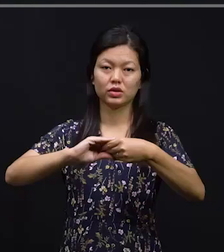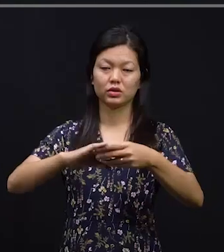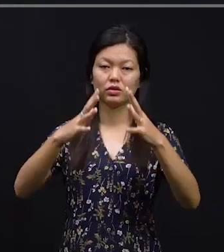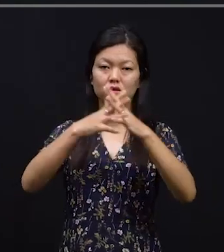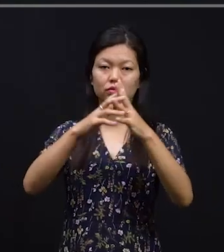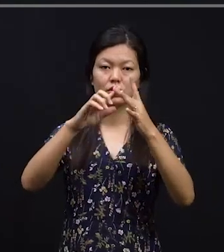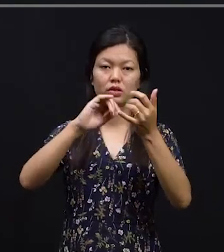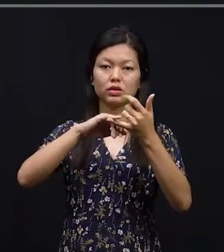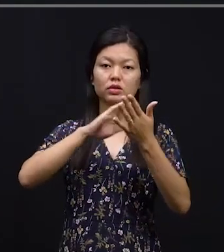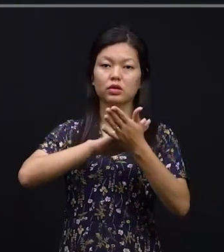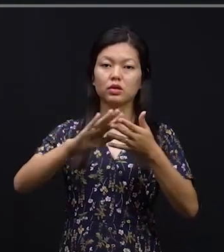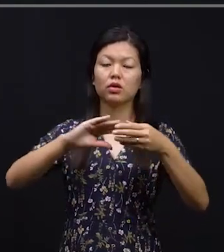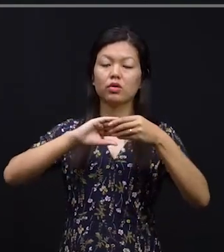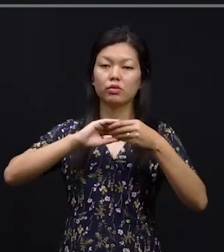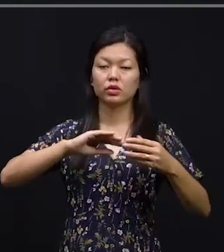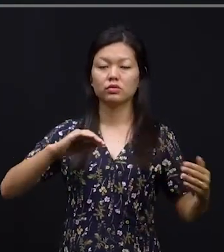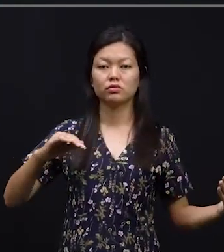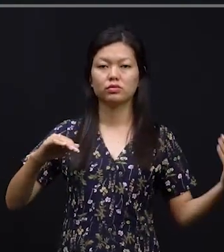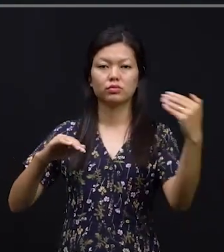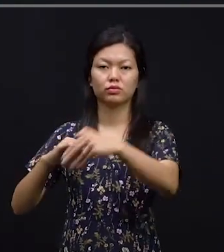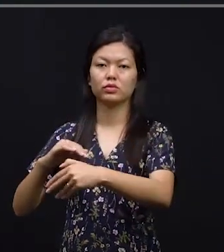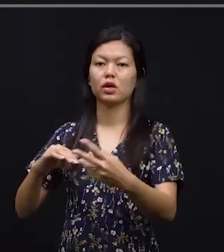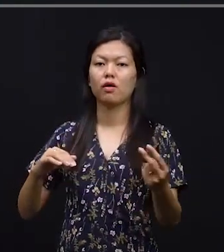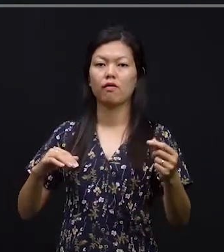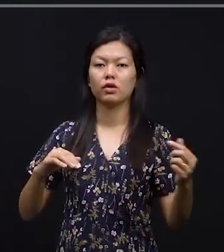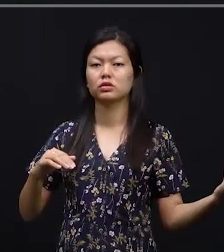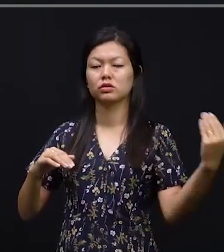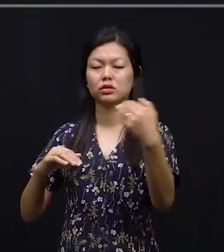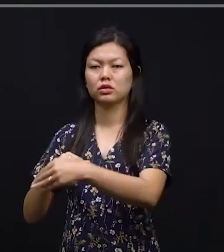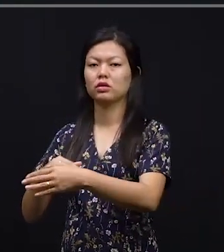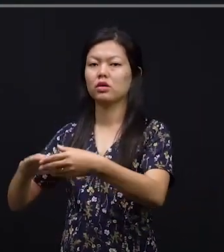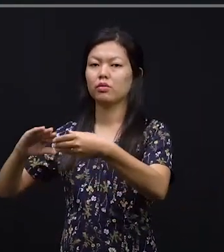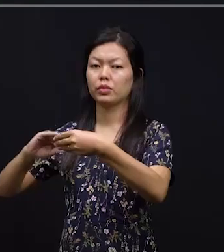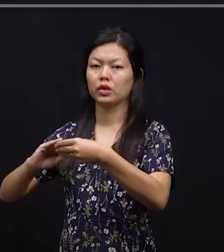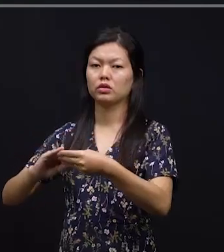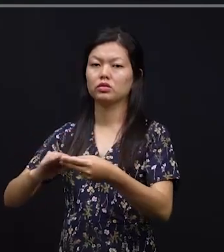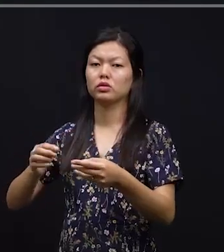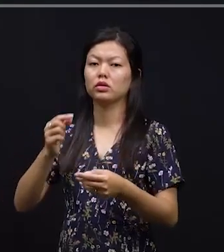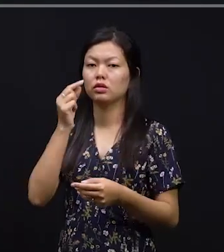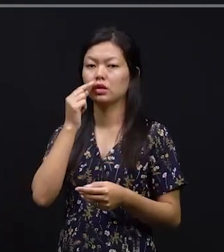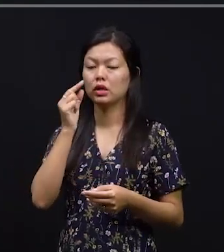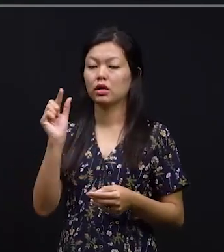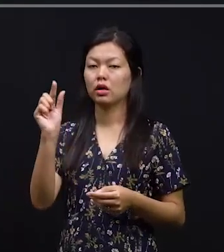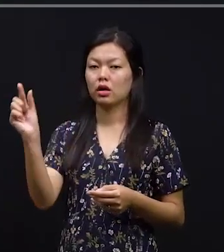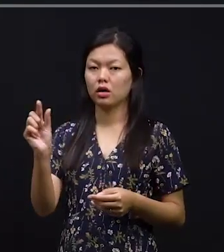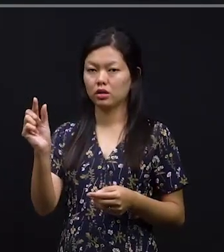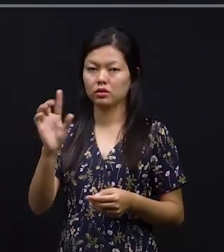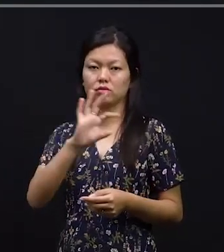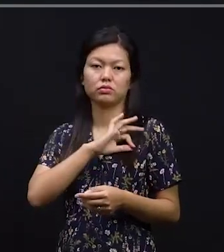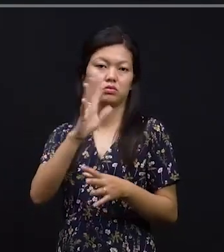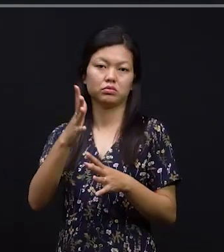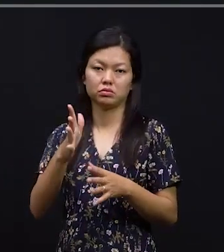it was so dense, okay? It's so foggy. I've told you about that, right? It's only 3 p.m. but it's almost